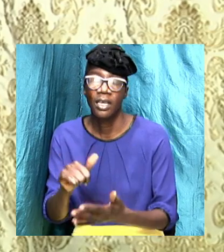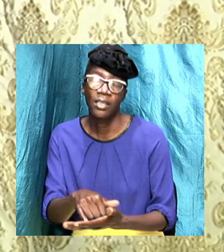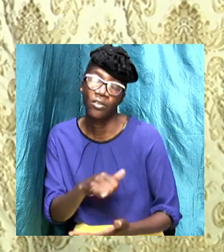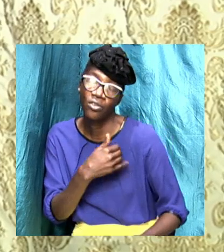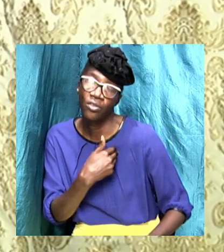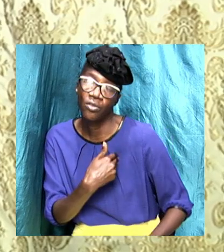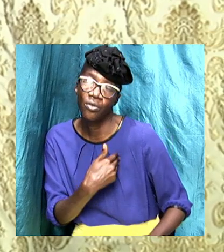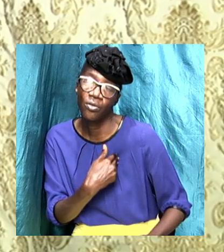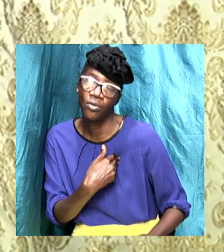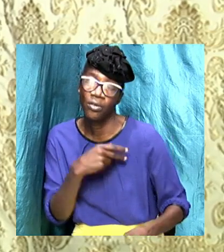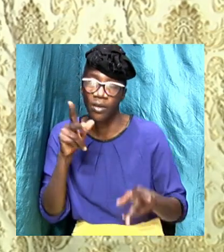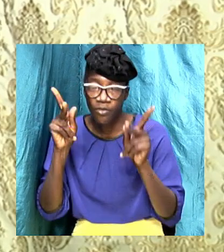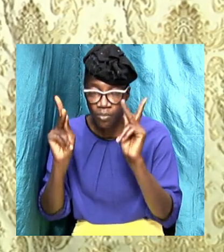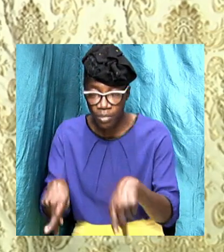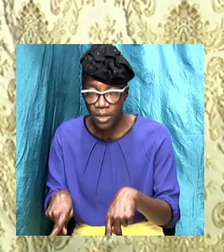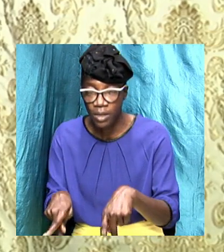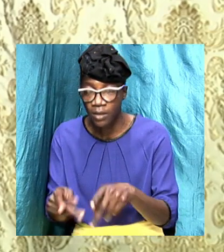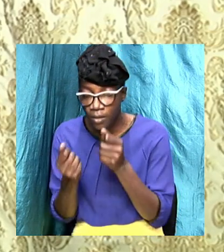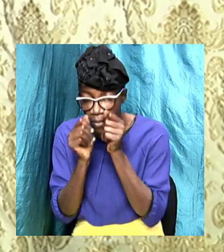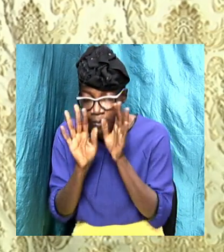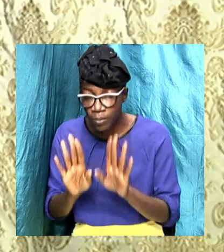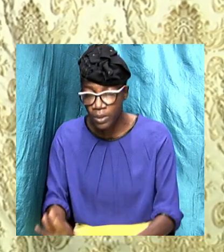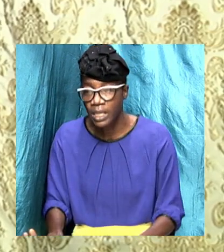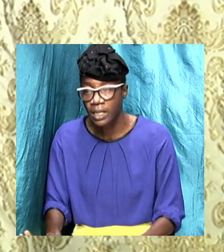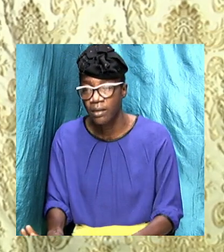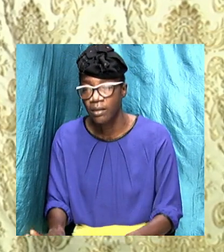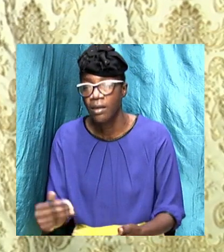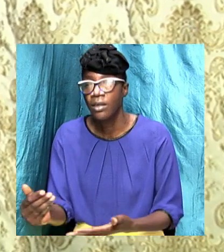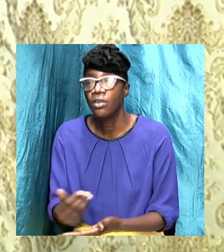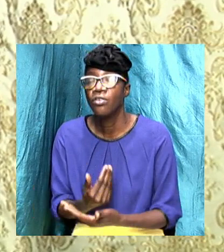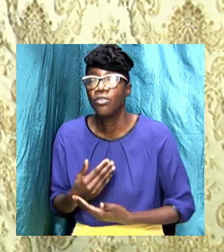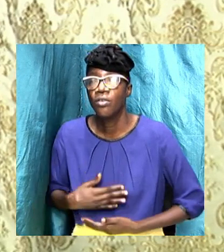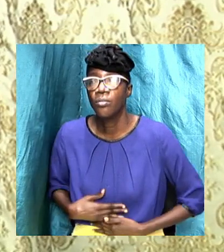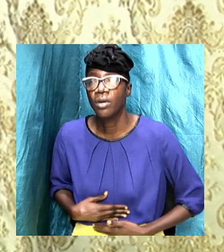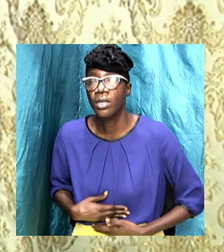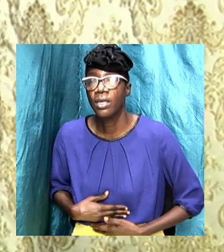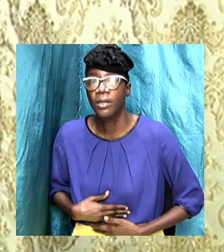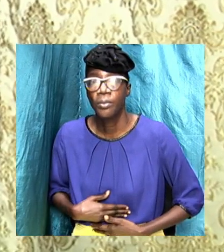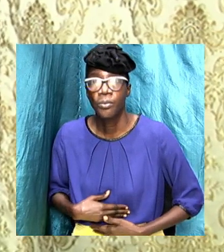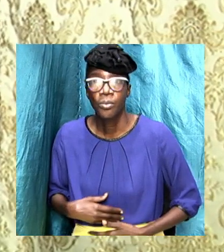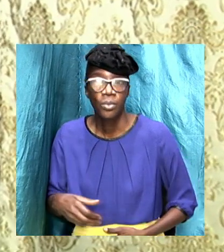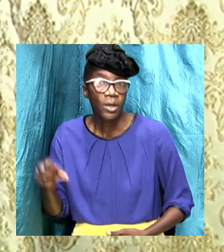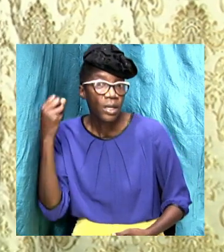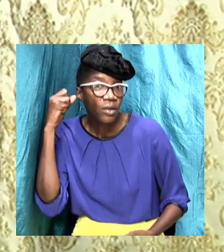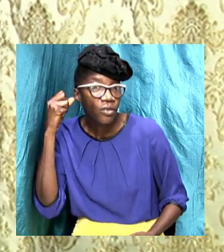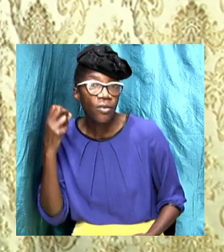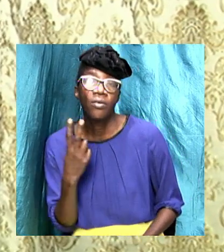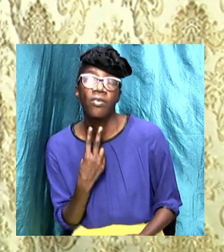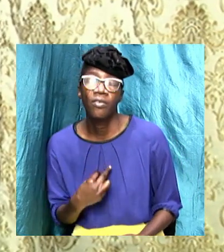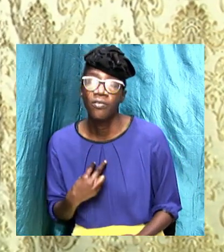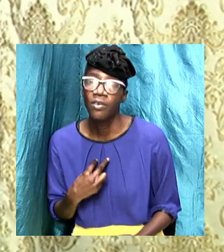of individuals tuning in will be blessed. And somebody under the sounding of our voice will